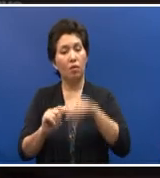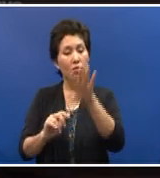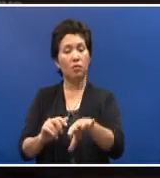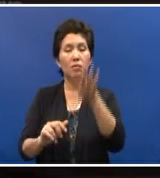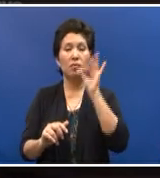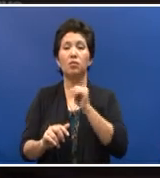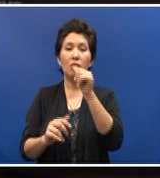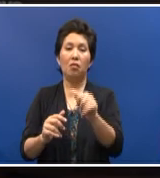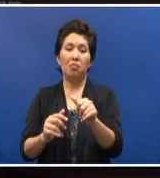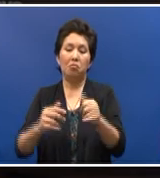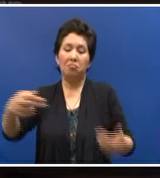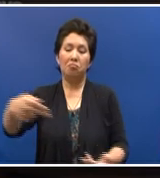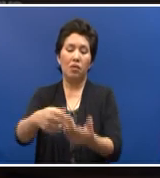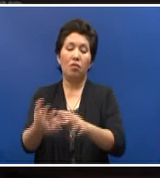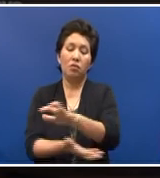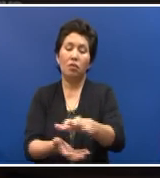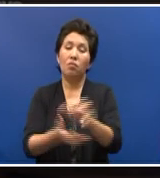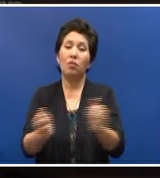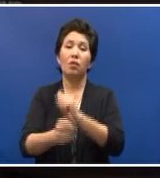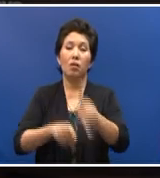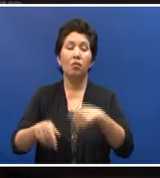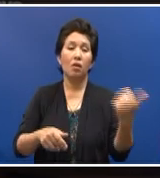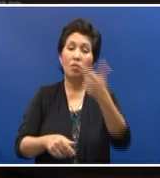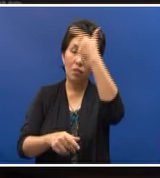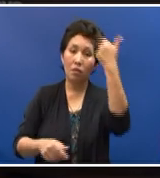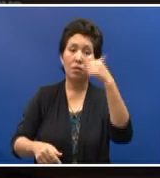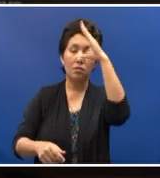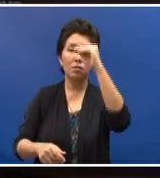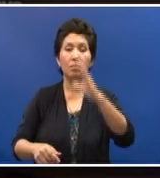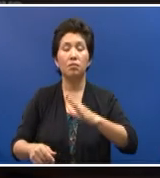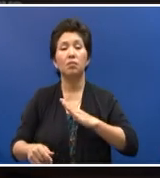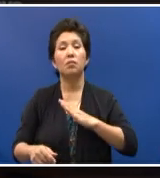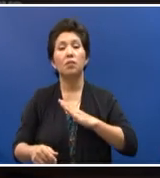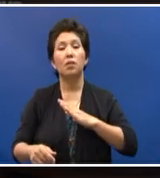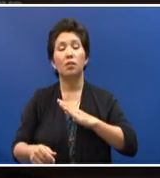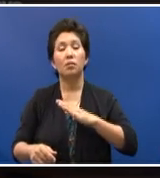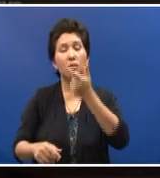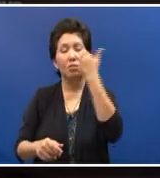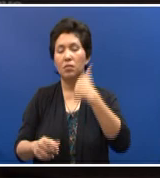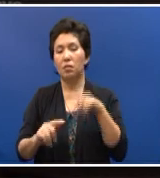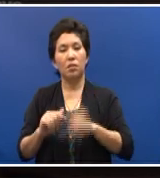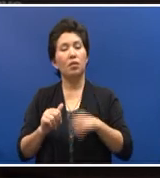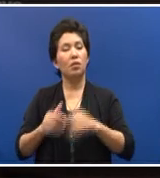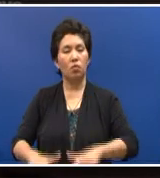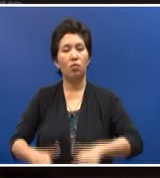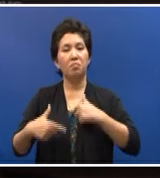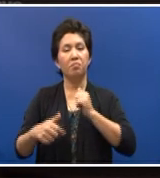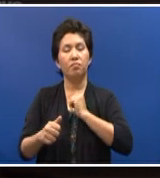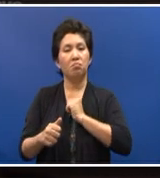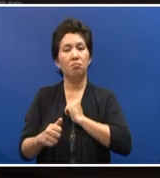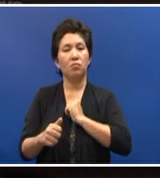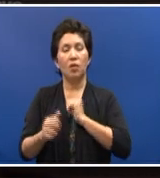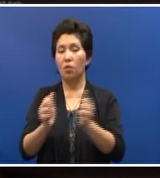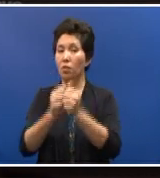not to mingling with other people. Okay, because men cannot do everything by themselves. In order to get